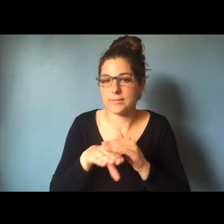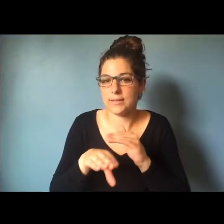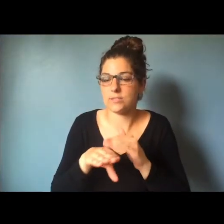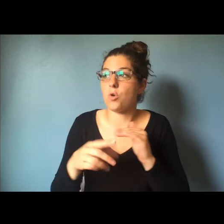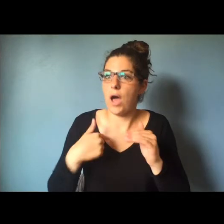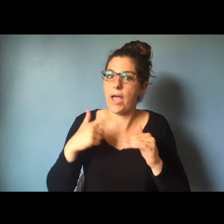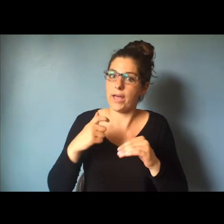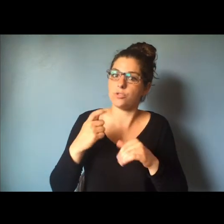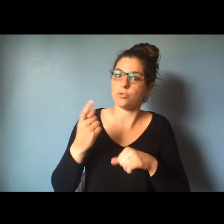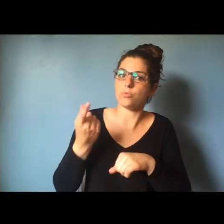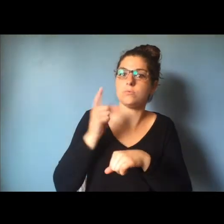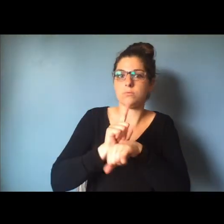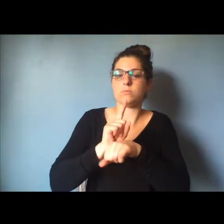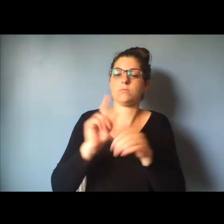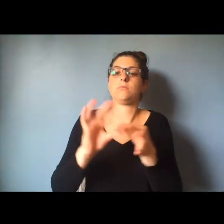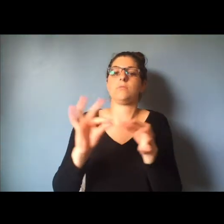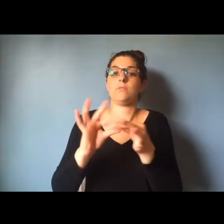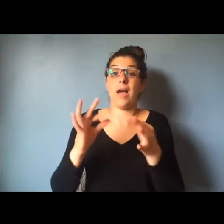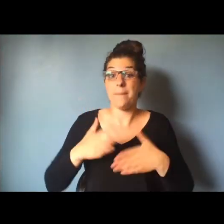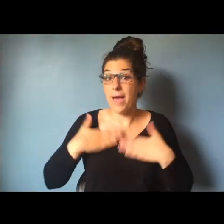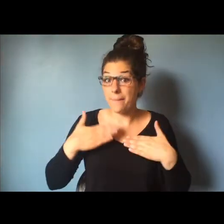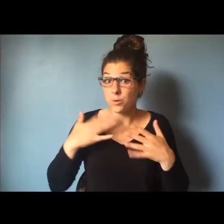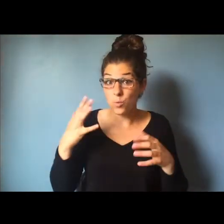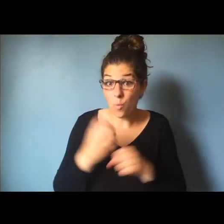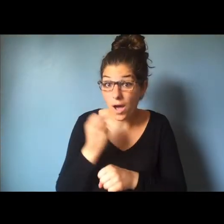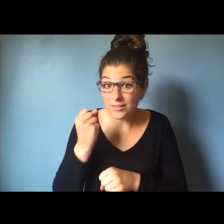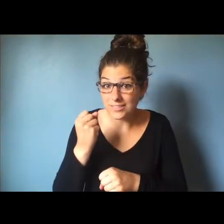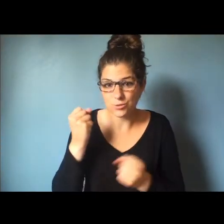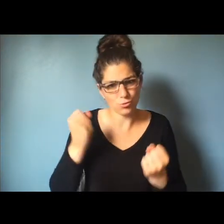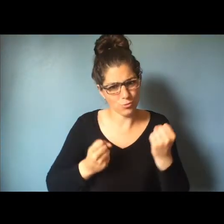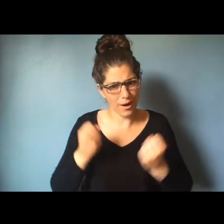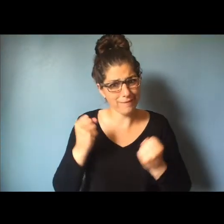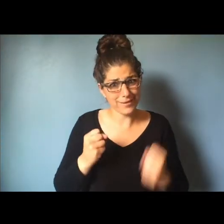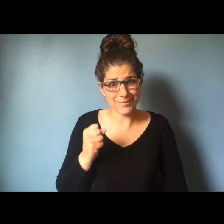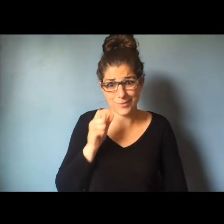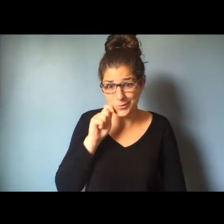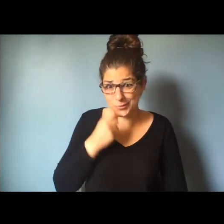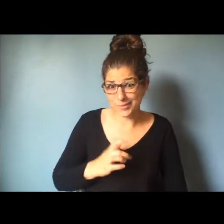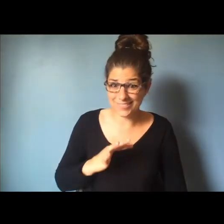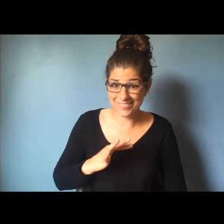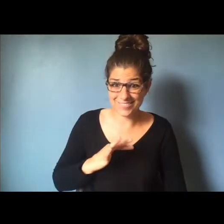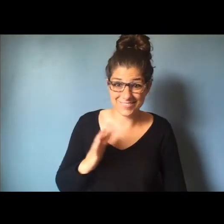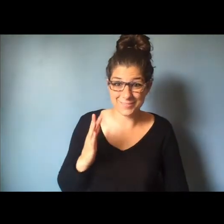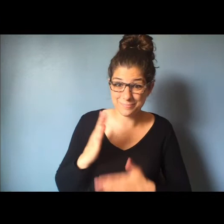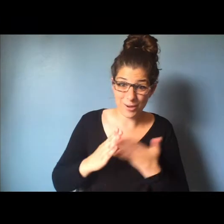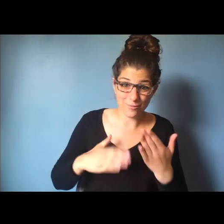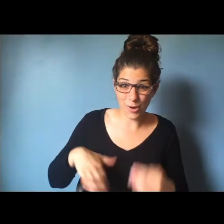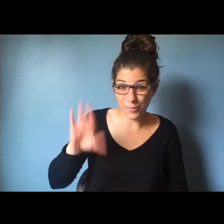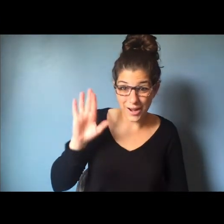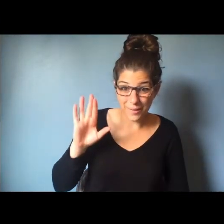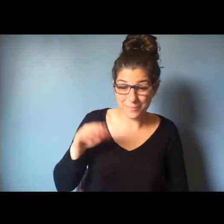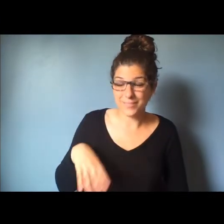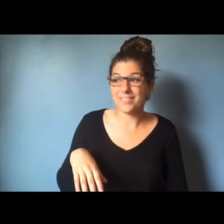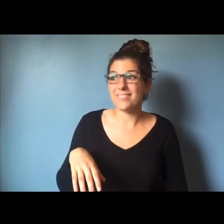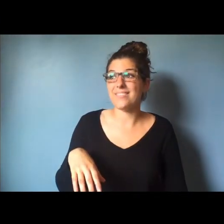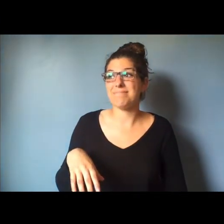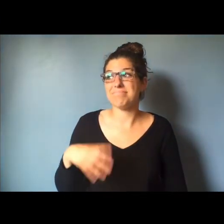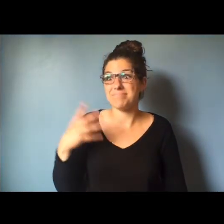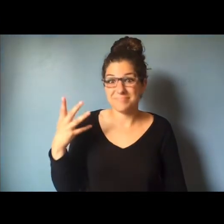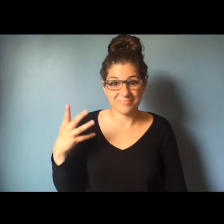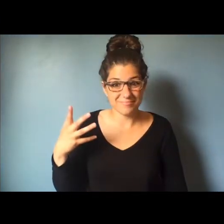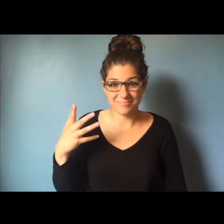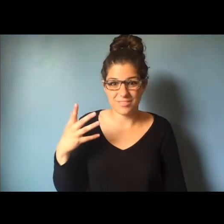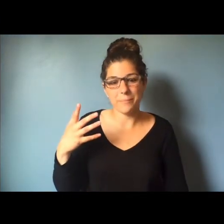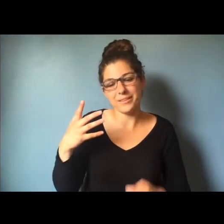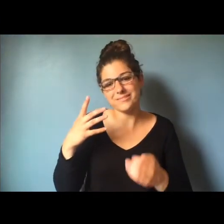program. So I'm glad we won because driving is a pretty cool aspect of growing up with